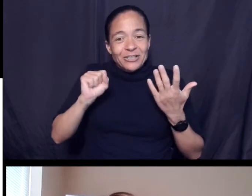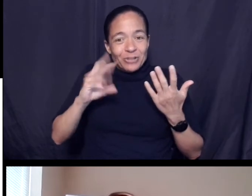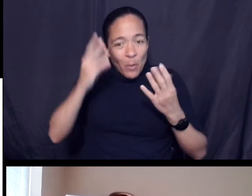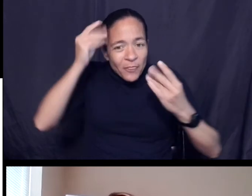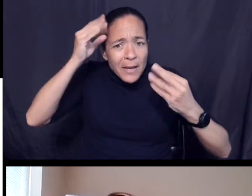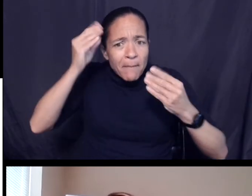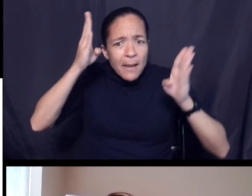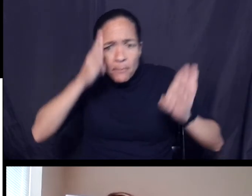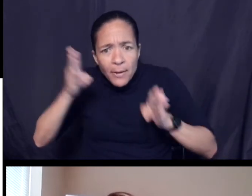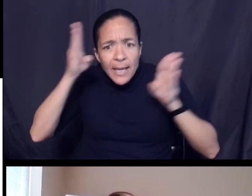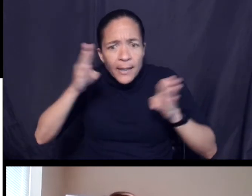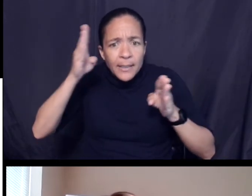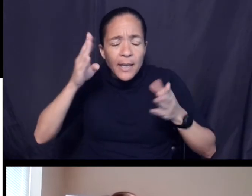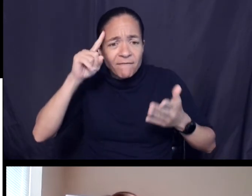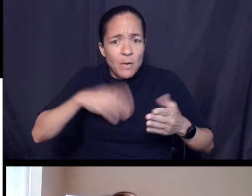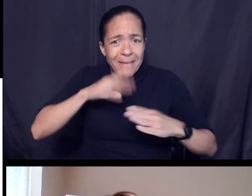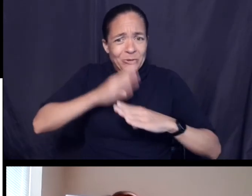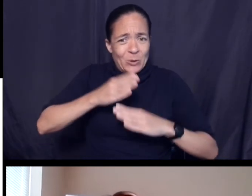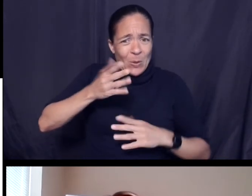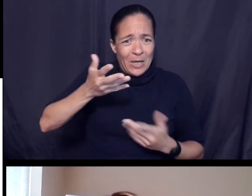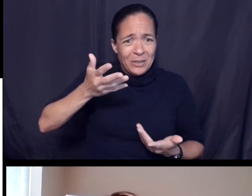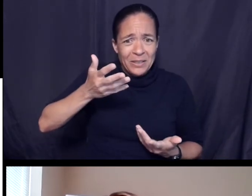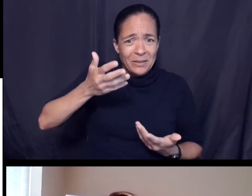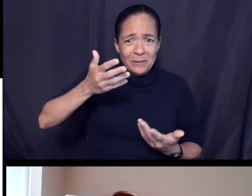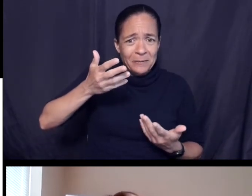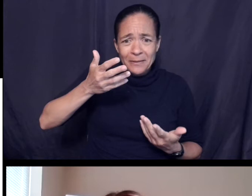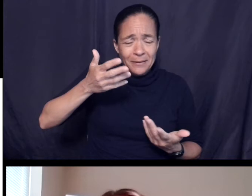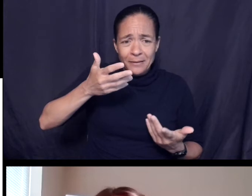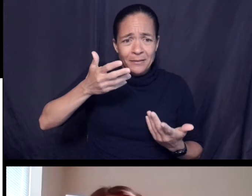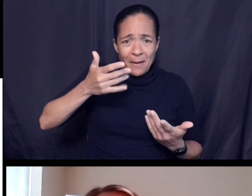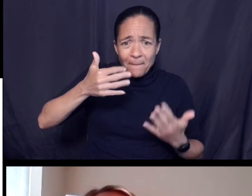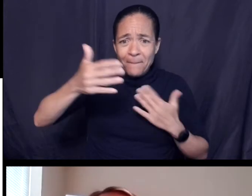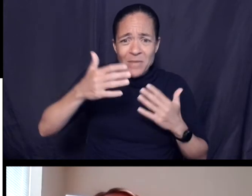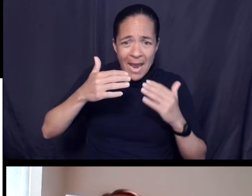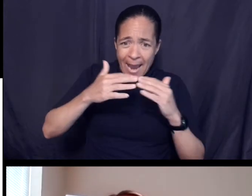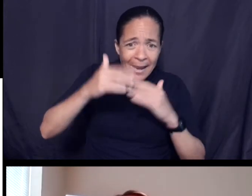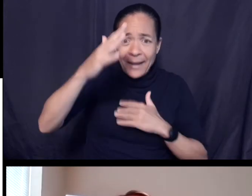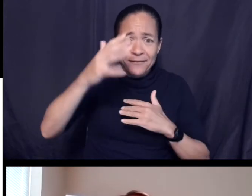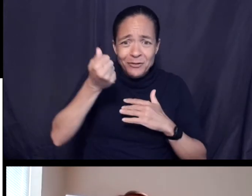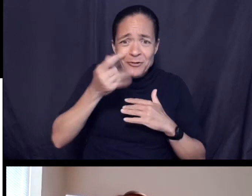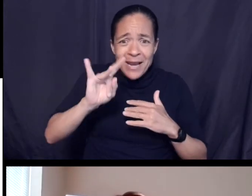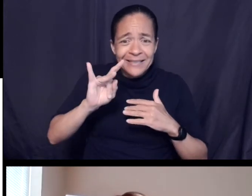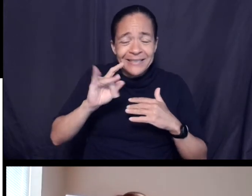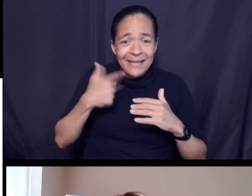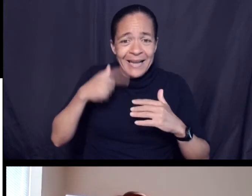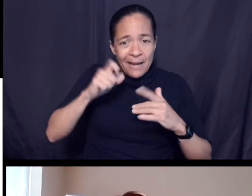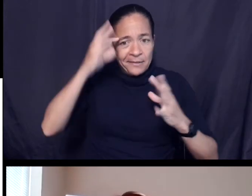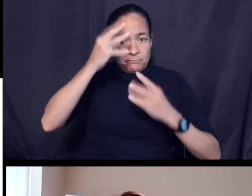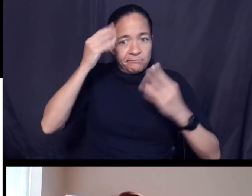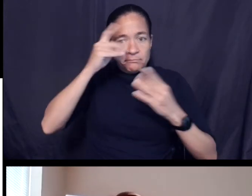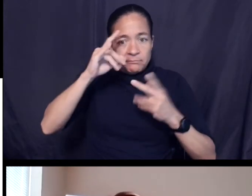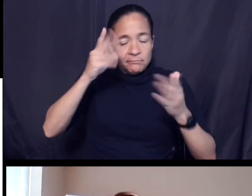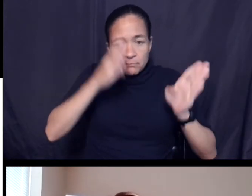these children, and I'm thinking about caring for my daughter for well beyond 18 years, and hopefully